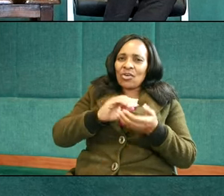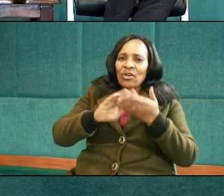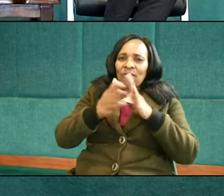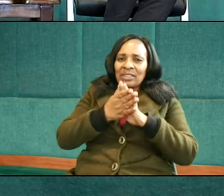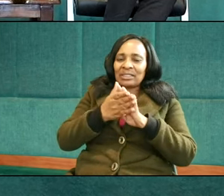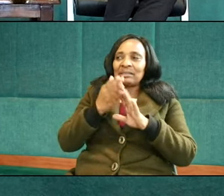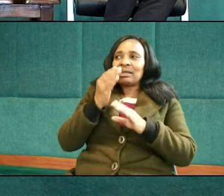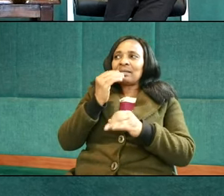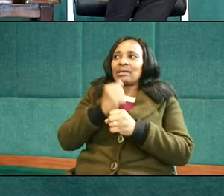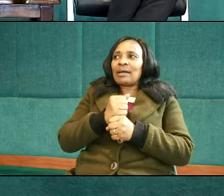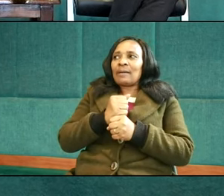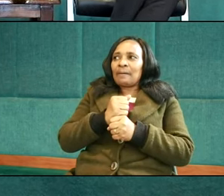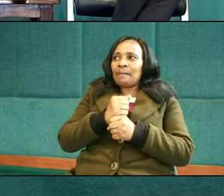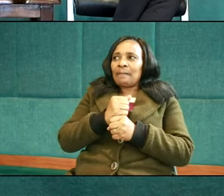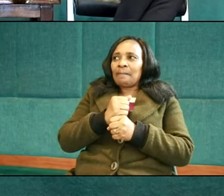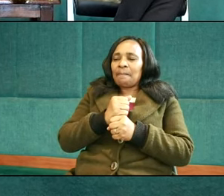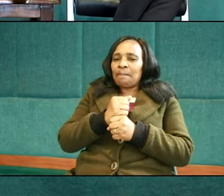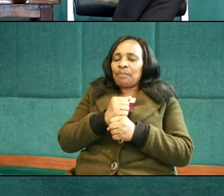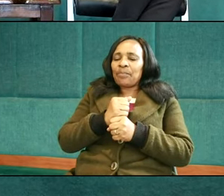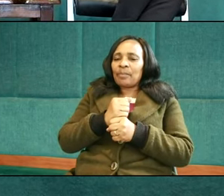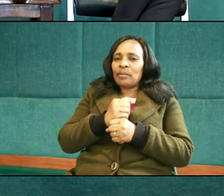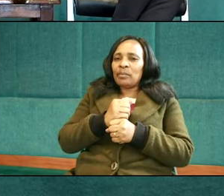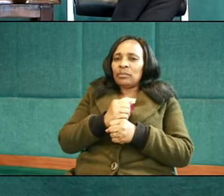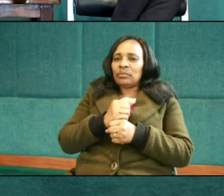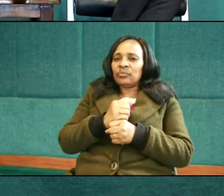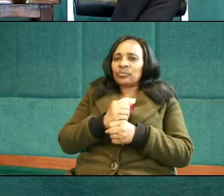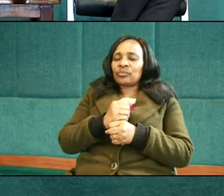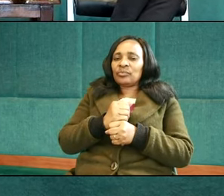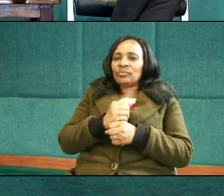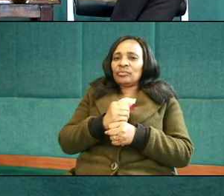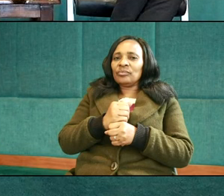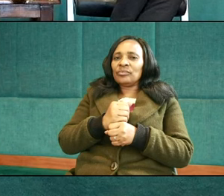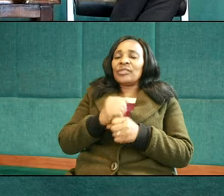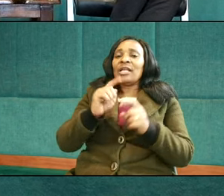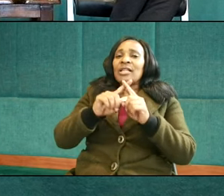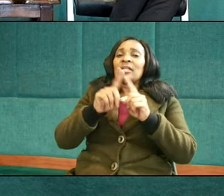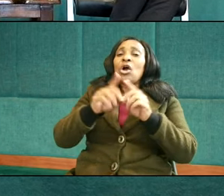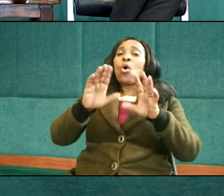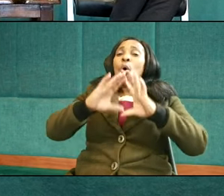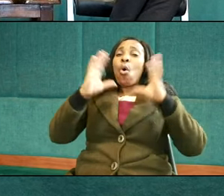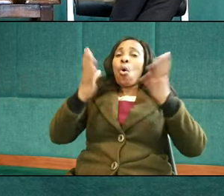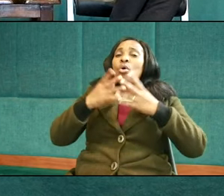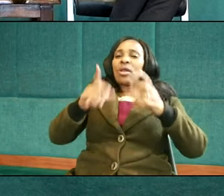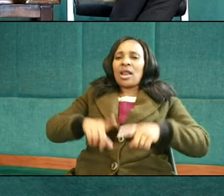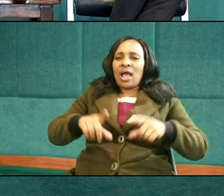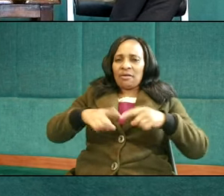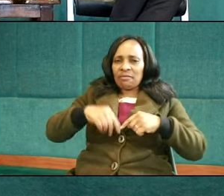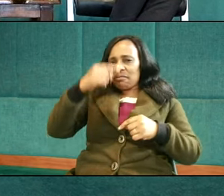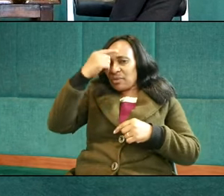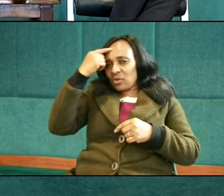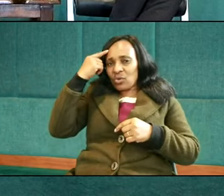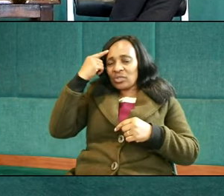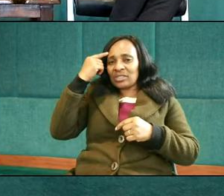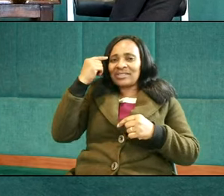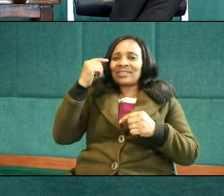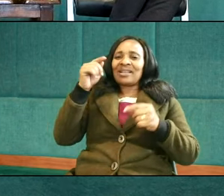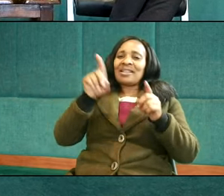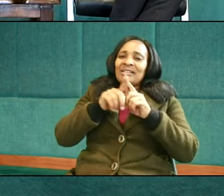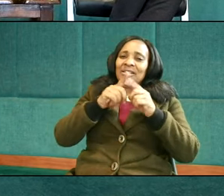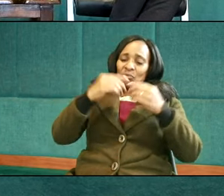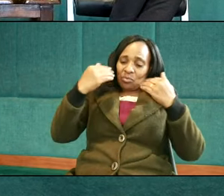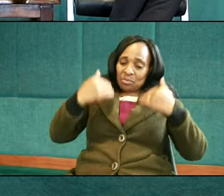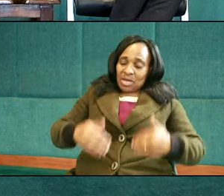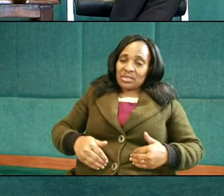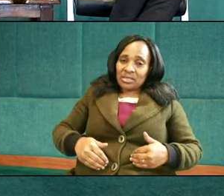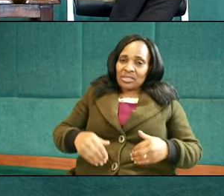enough times, leads to repentance. And that's our whole life, really, because we as humanity,